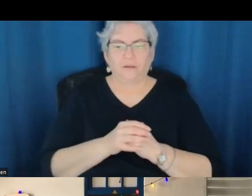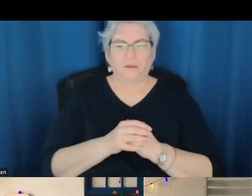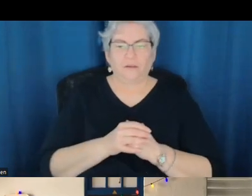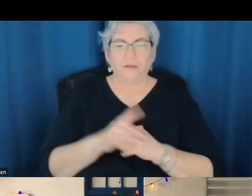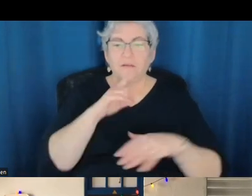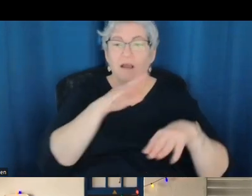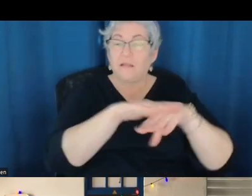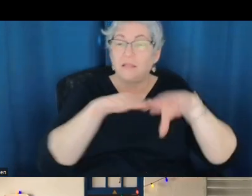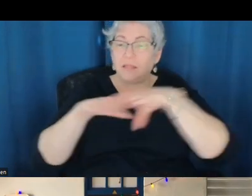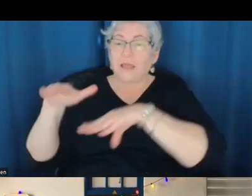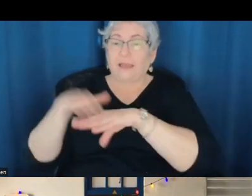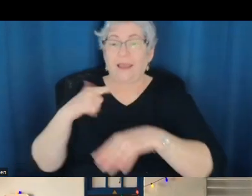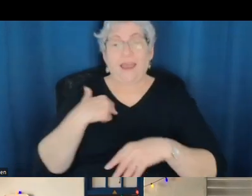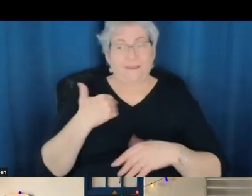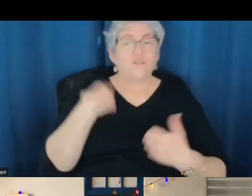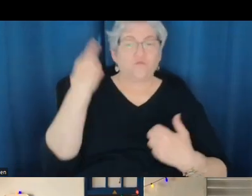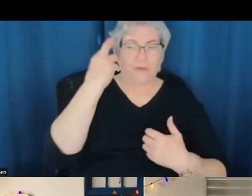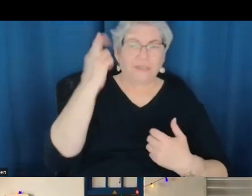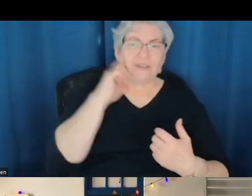Layering is important for several reasons.